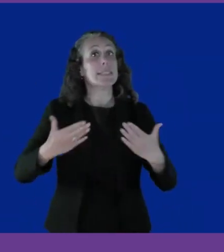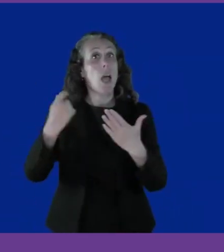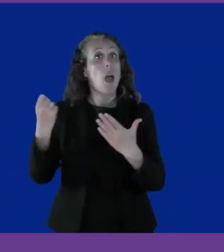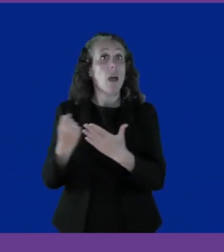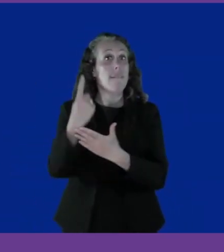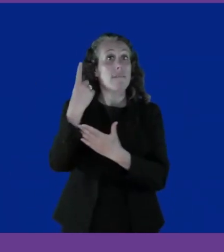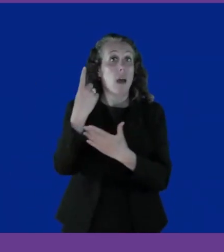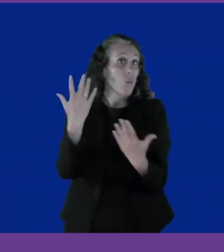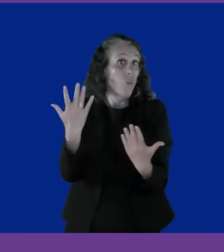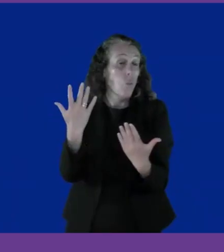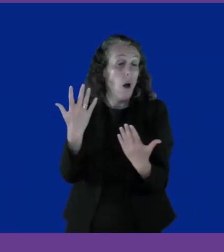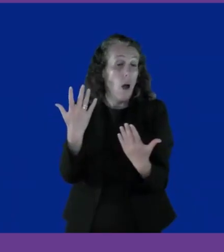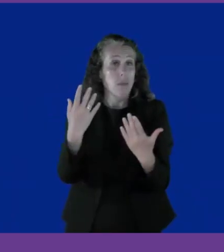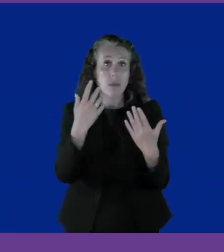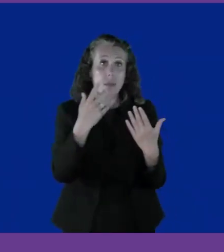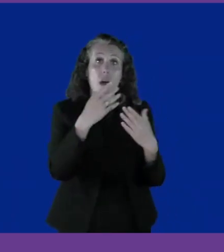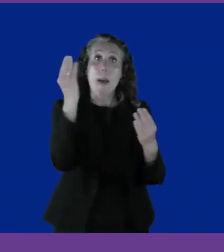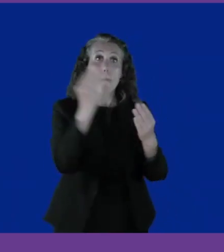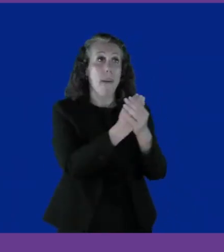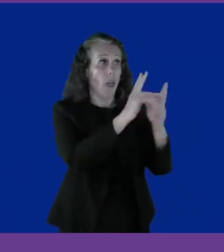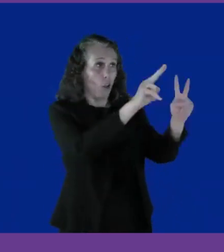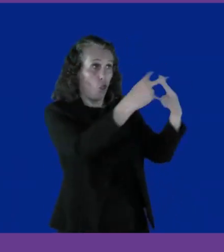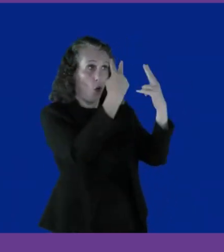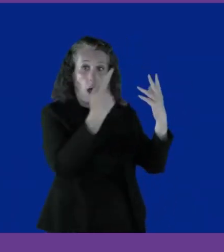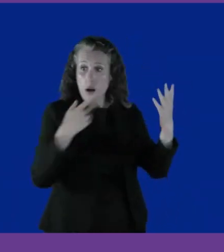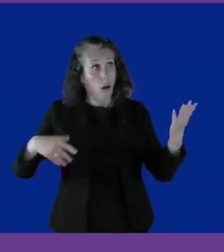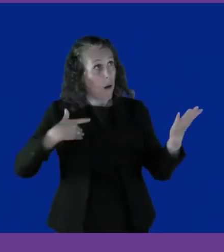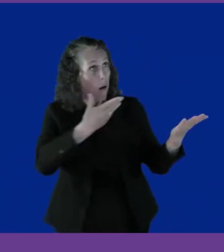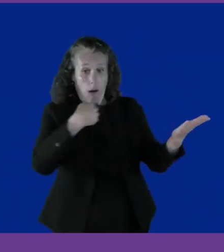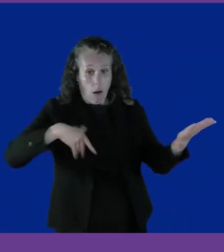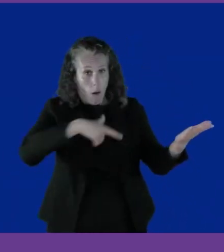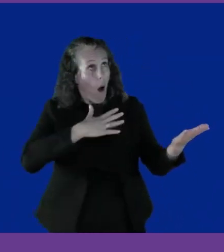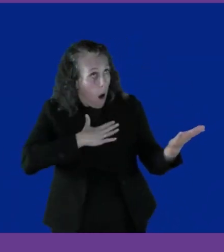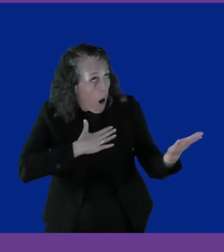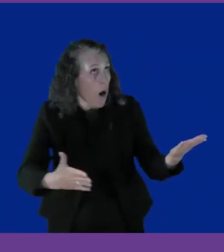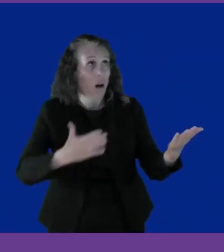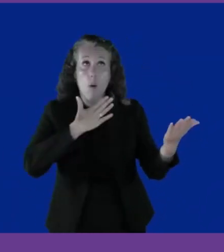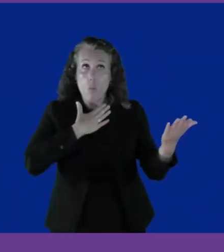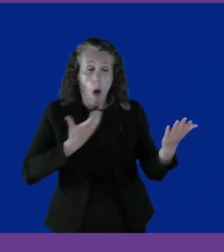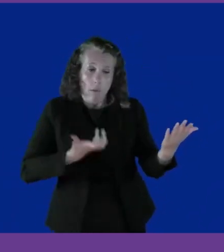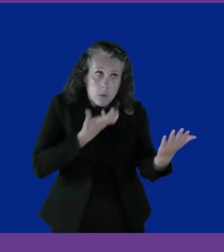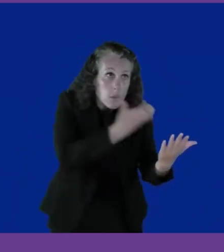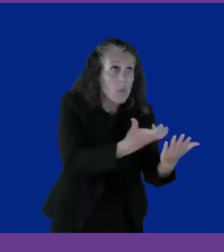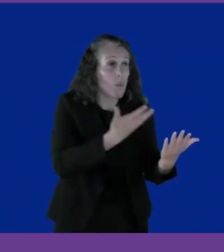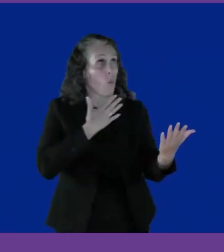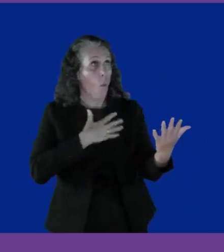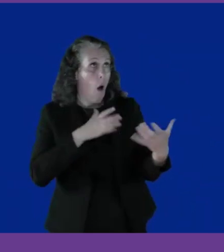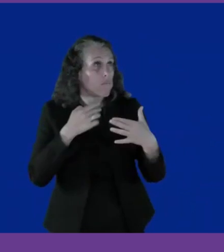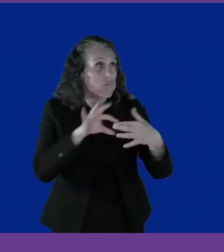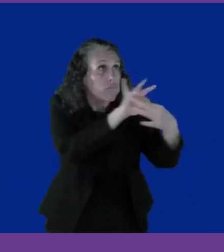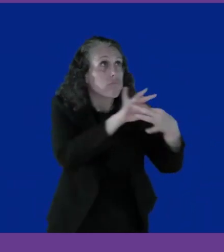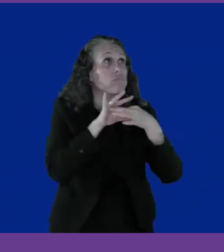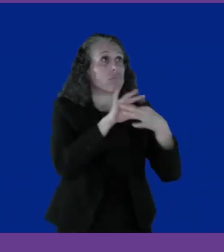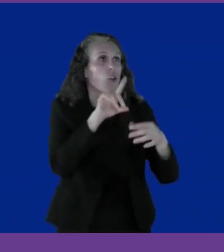show the banking sector willingness to engage, to listen, and to act. And I think that, well, dialogue